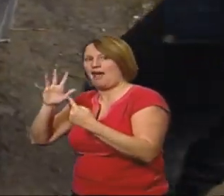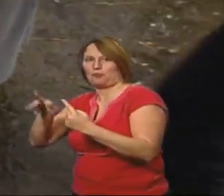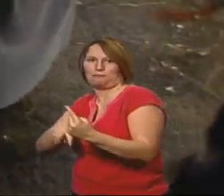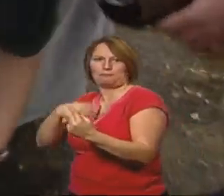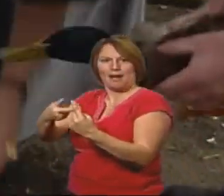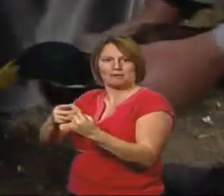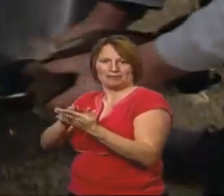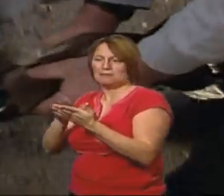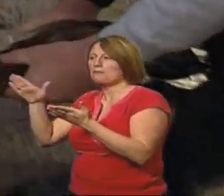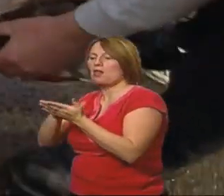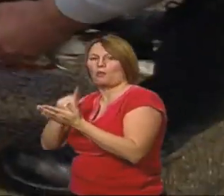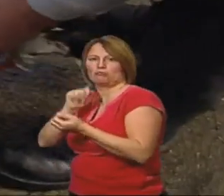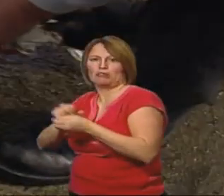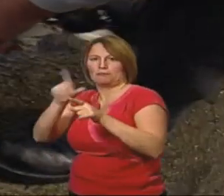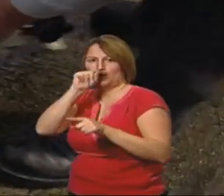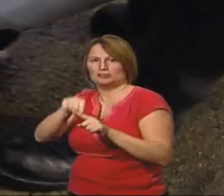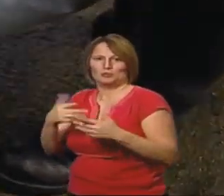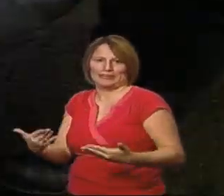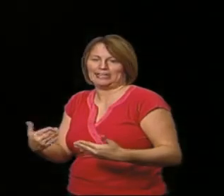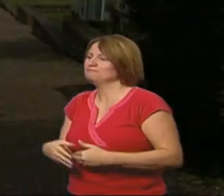Malcolm will be releasing the pair of birds today.